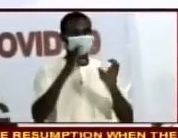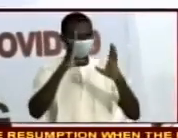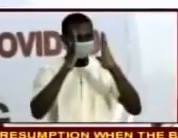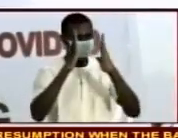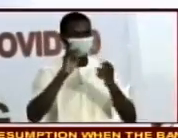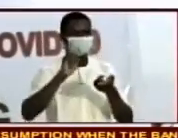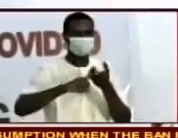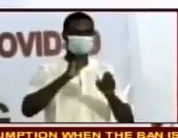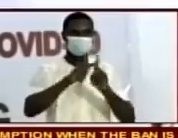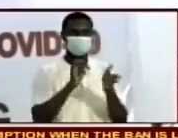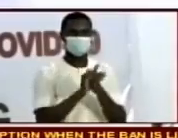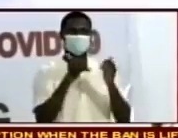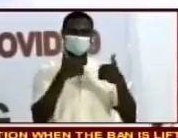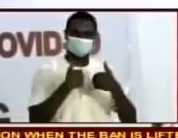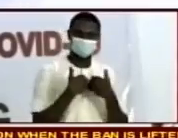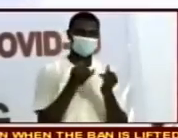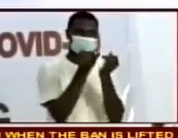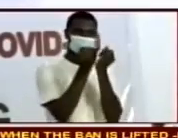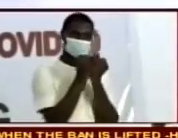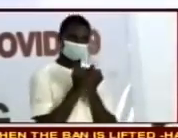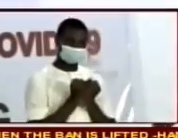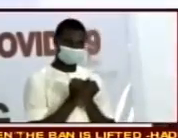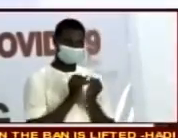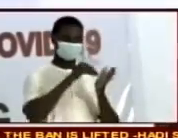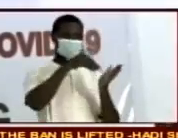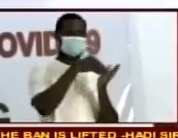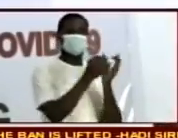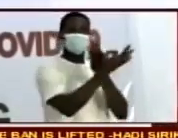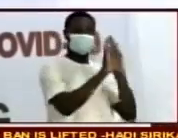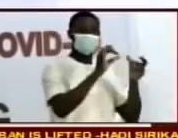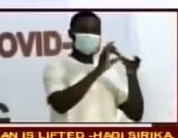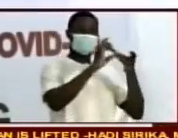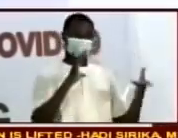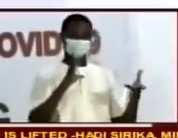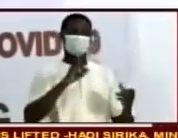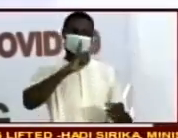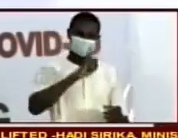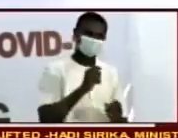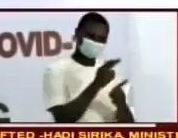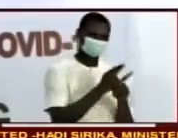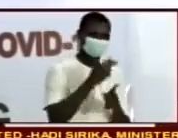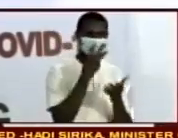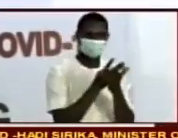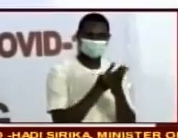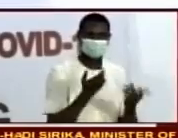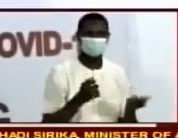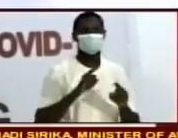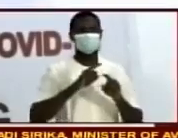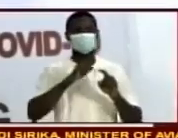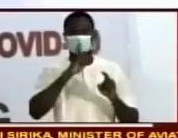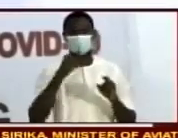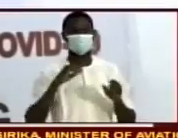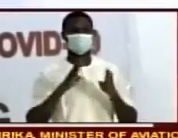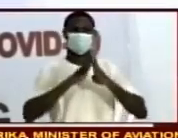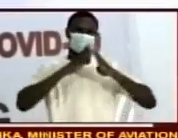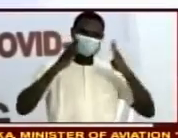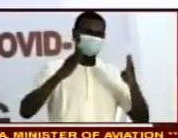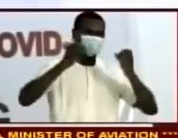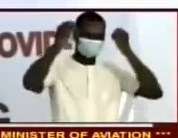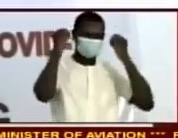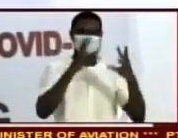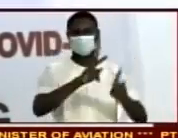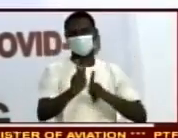treatment centers how well they were treated. So yes, it's a struggle. It's a big country. To get 100% right across